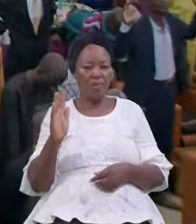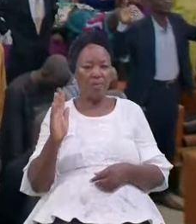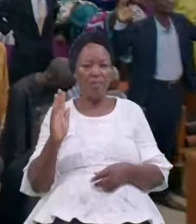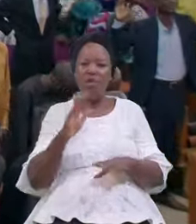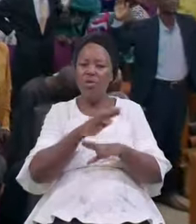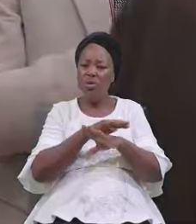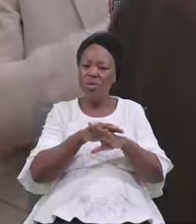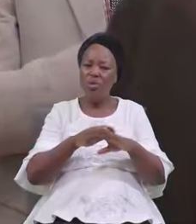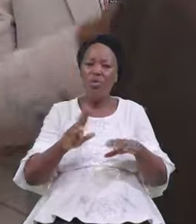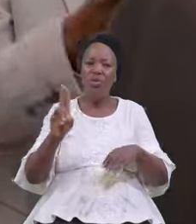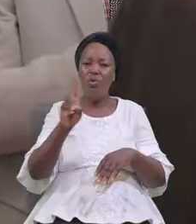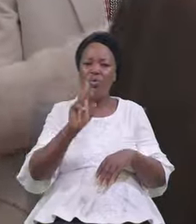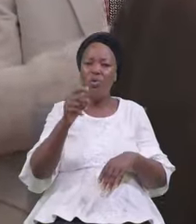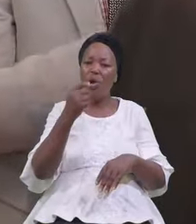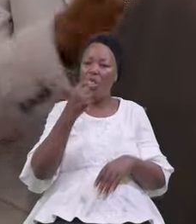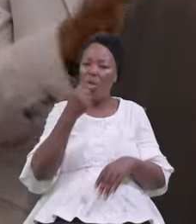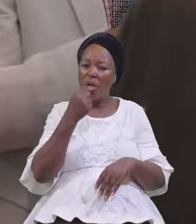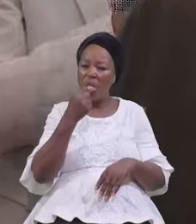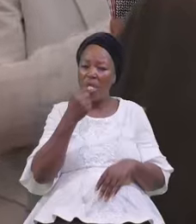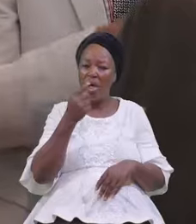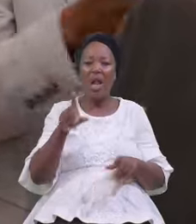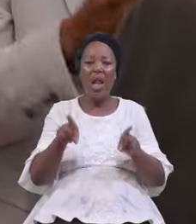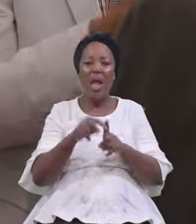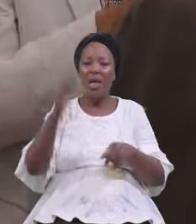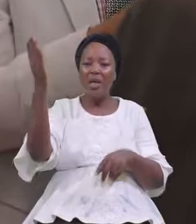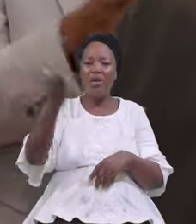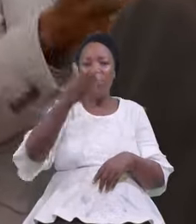Don't use your tongue like a sword